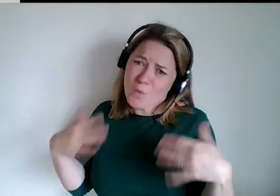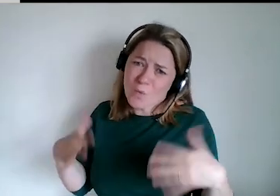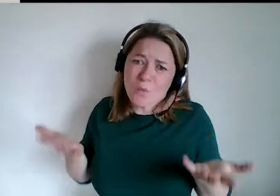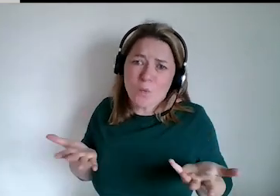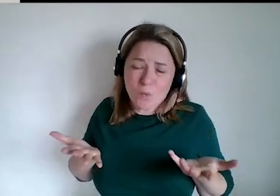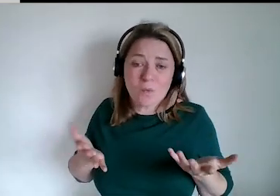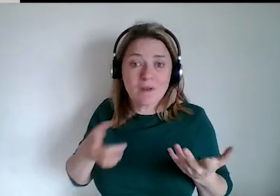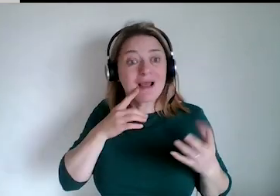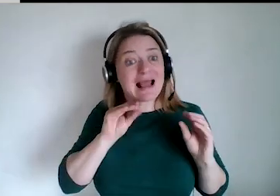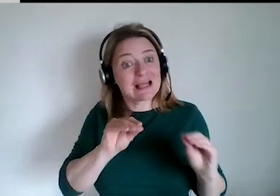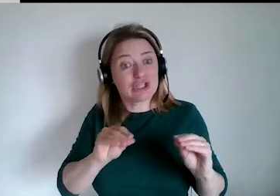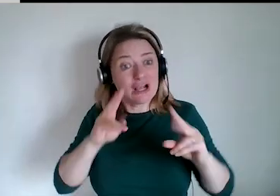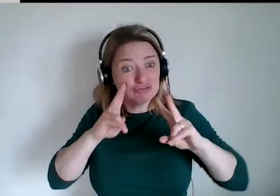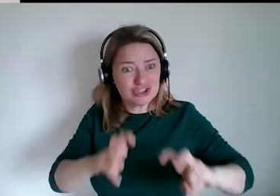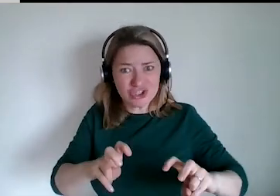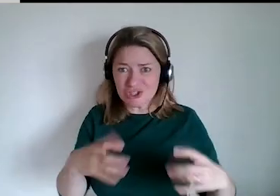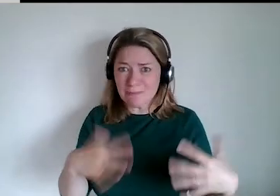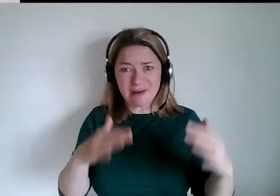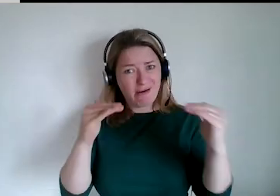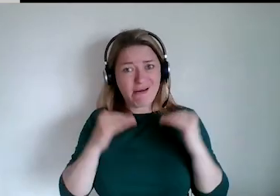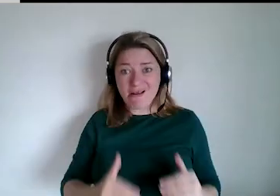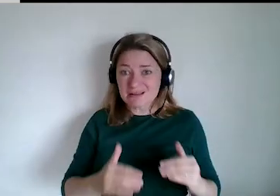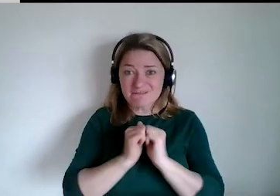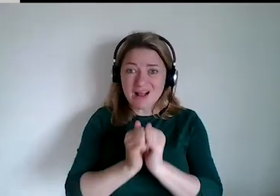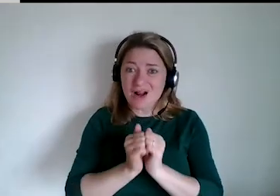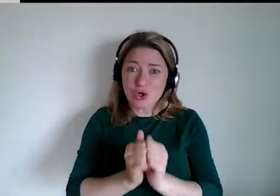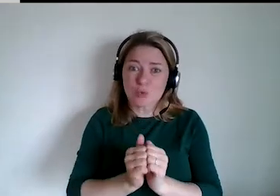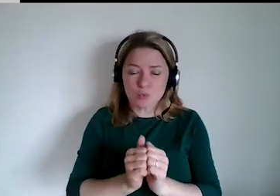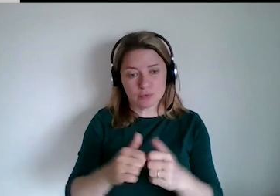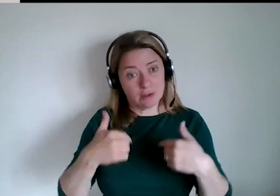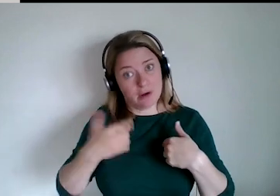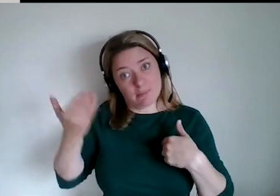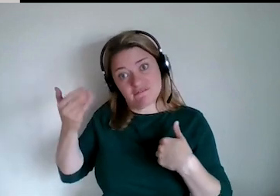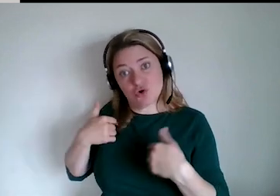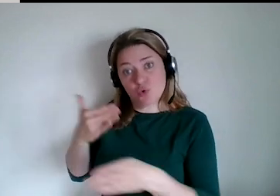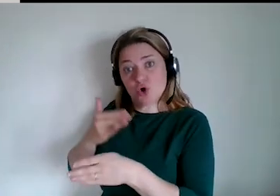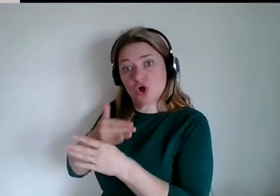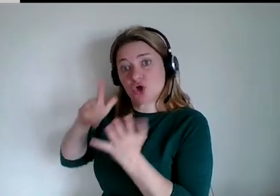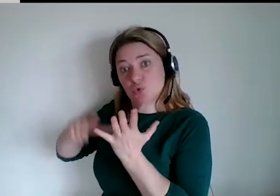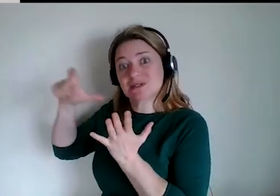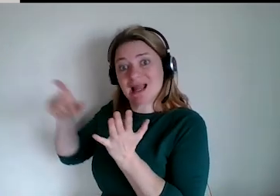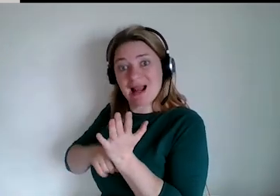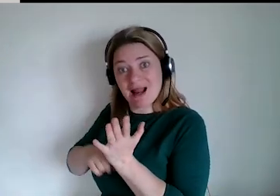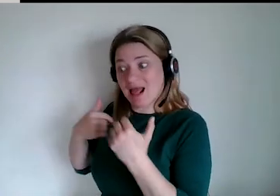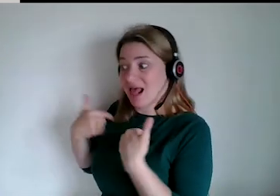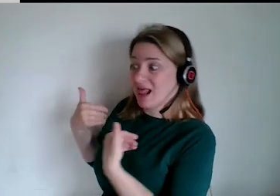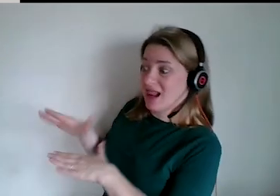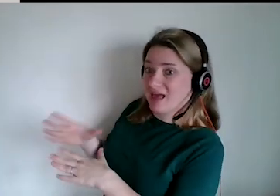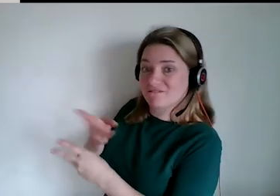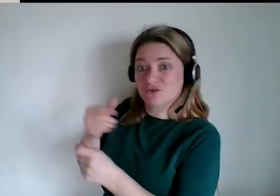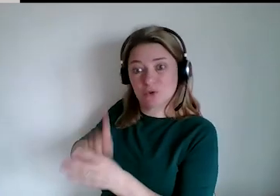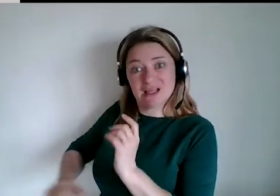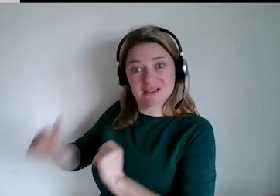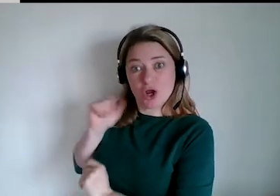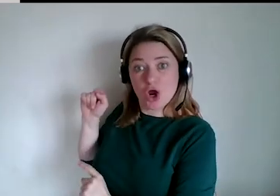has been undervalued. I was just talking about it with Kath now. You know, I left UCL a couple of years ago. It's still undervalued. The things that